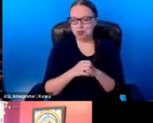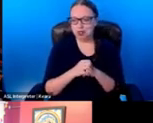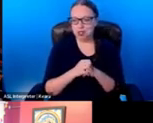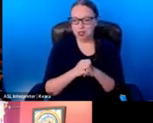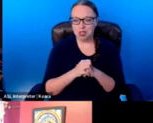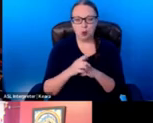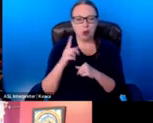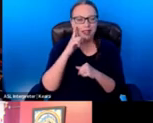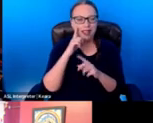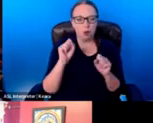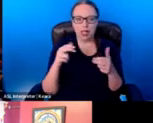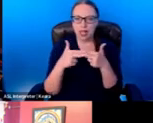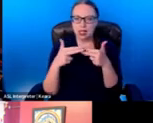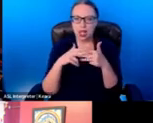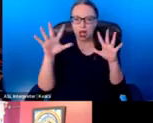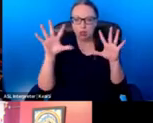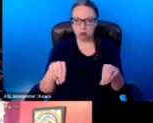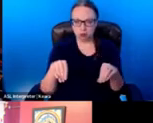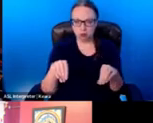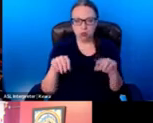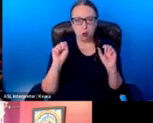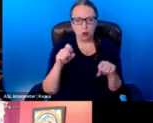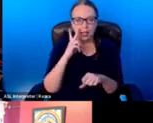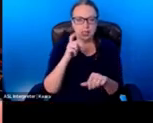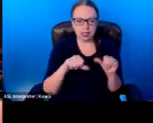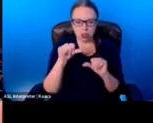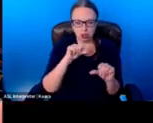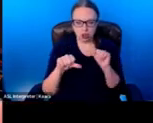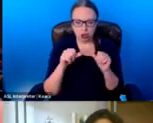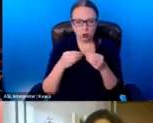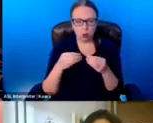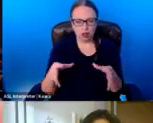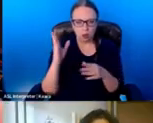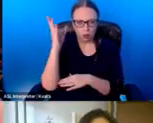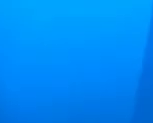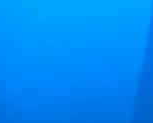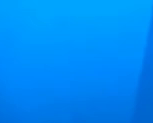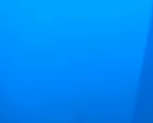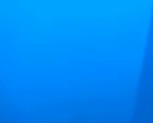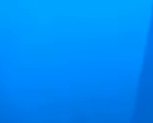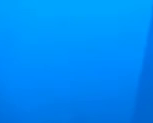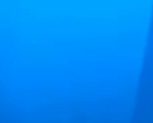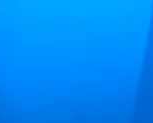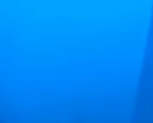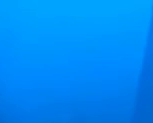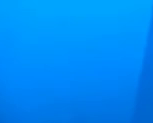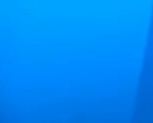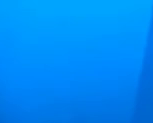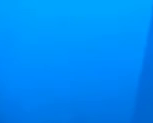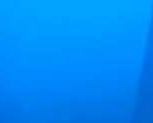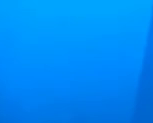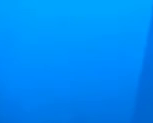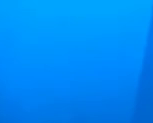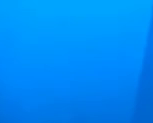slideshow down now so we can see each other without the presentation. We received a lot